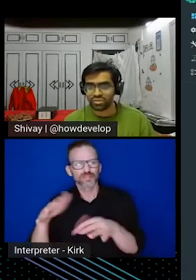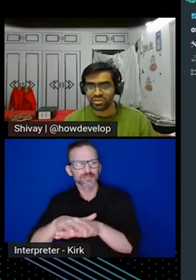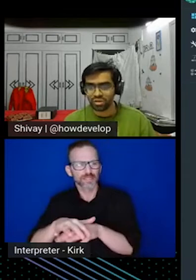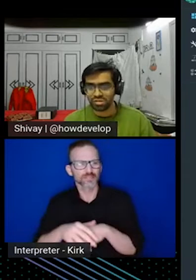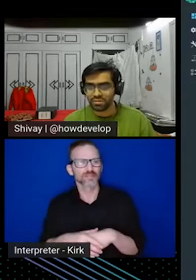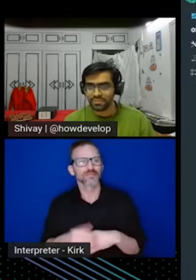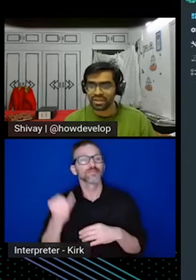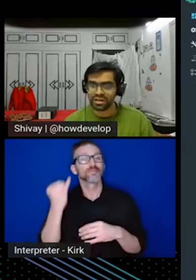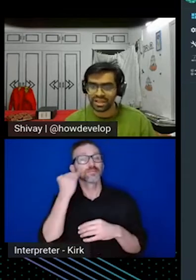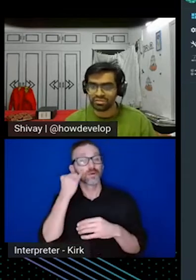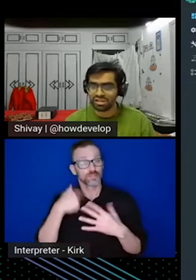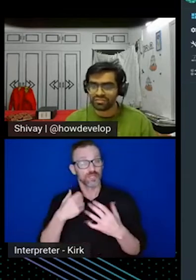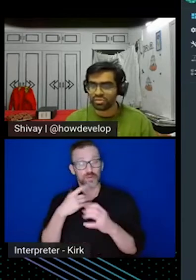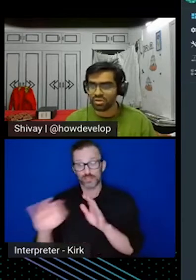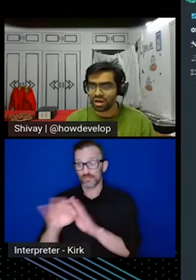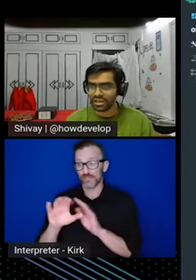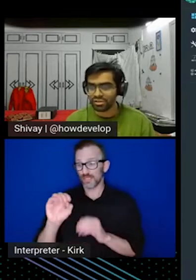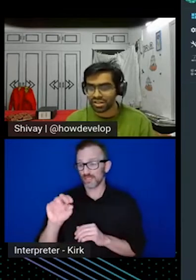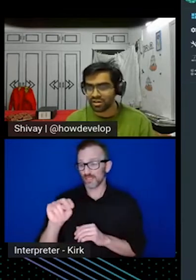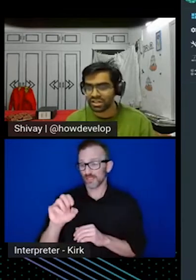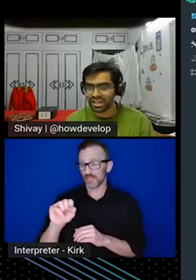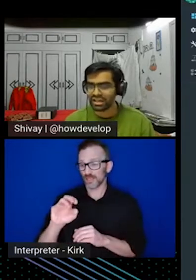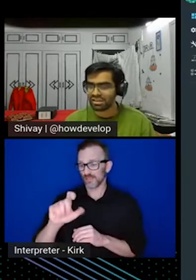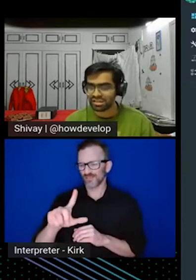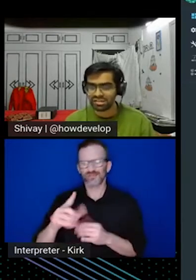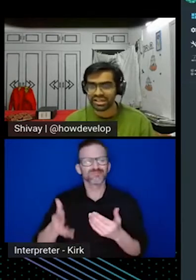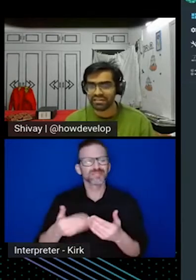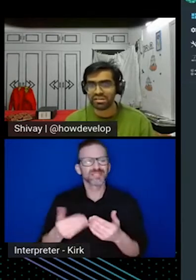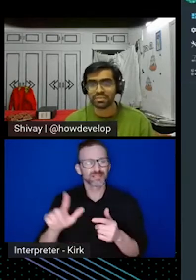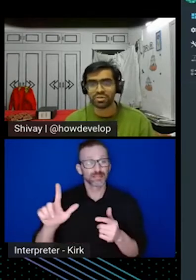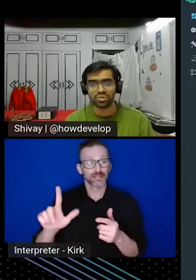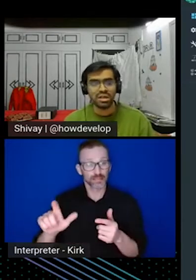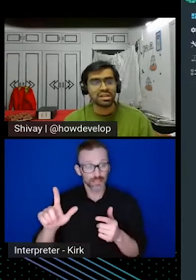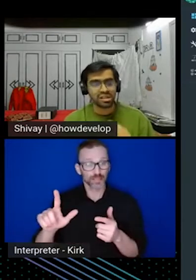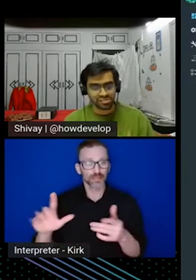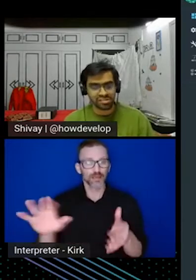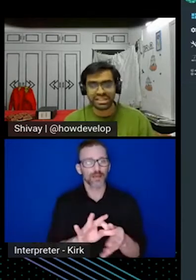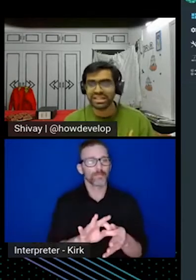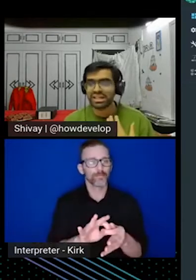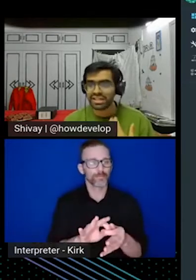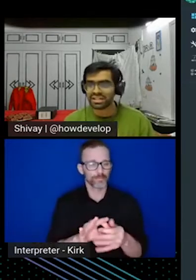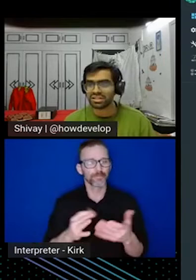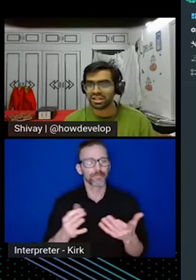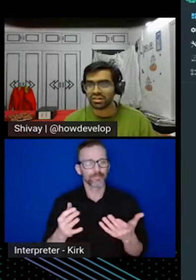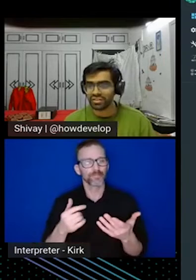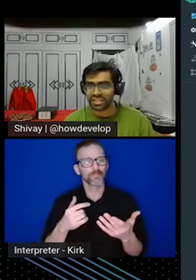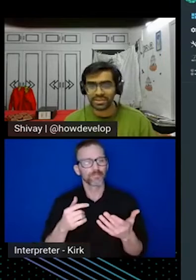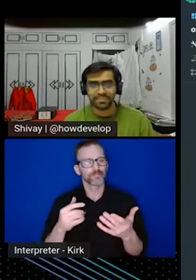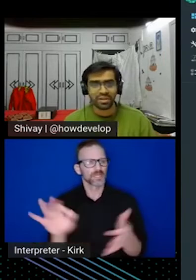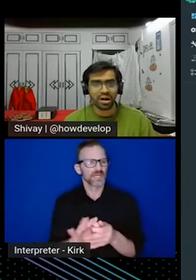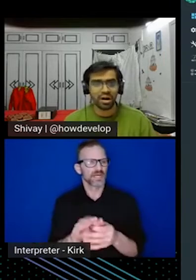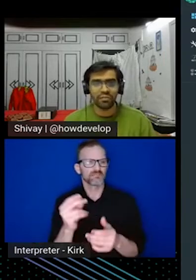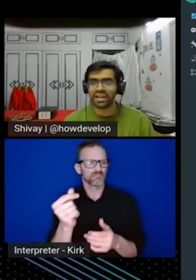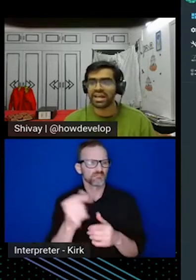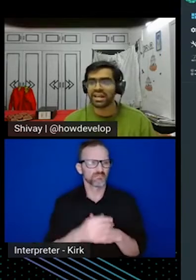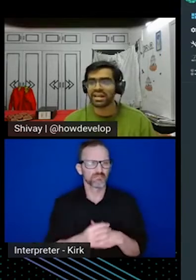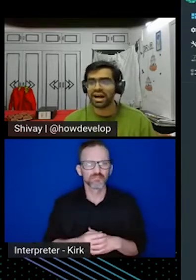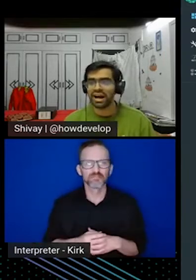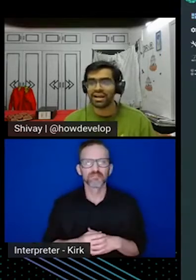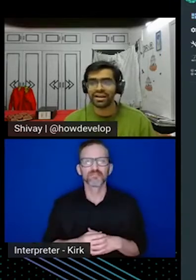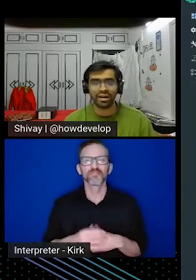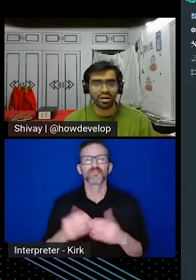to do it with console, you just have to click on it, and as you can see, I was able to successfully connect with it. Over